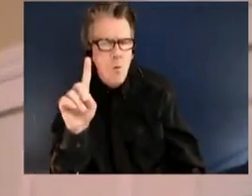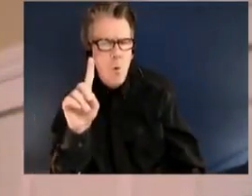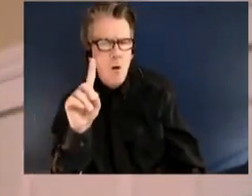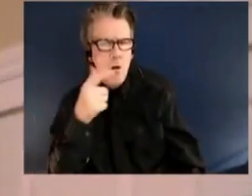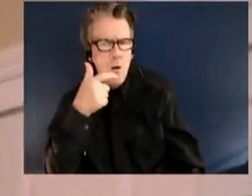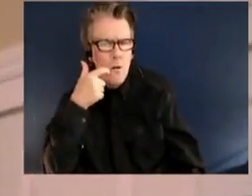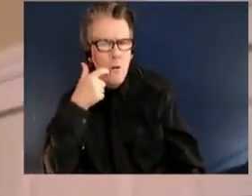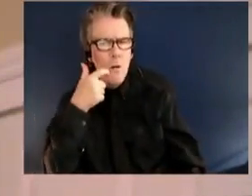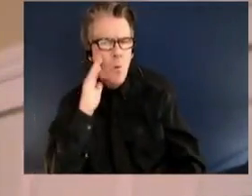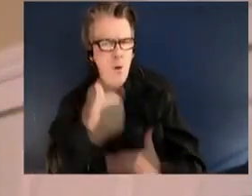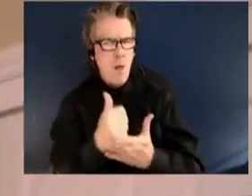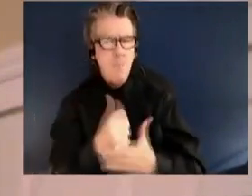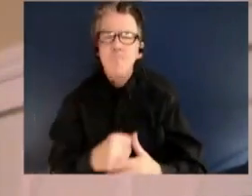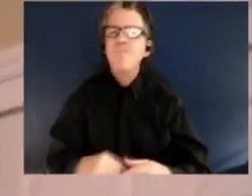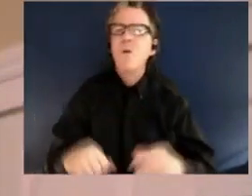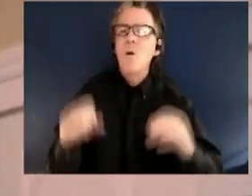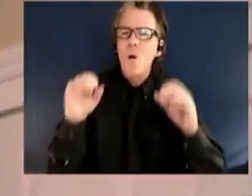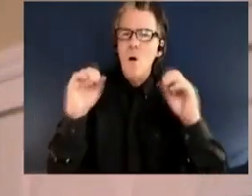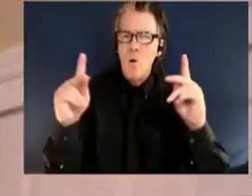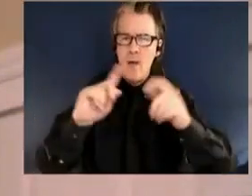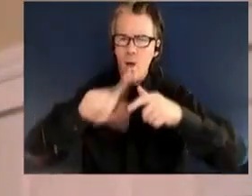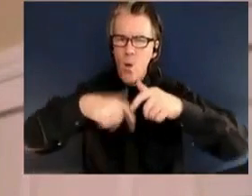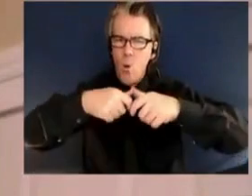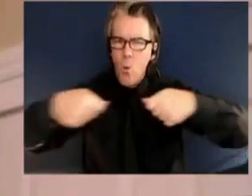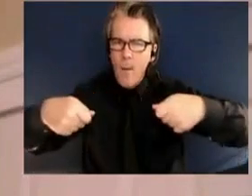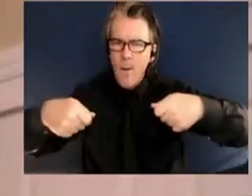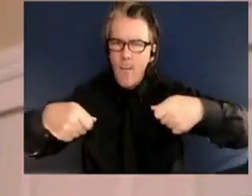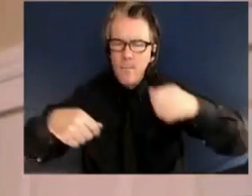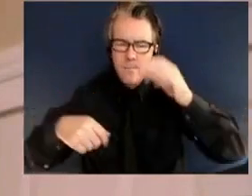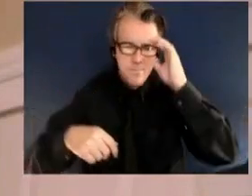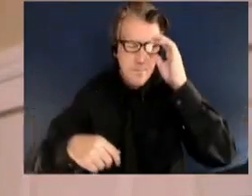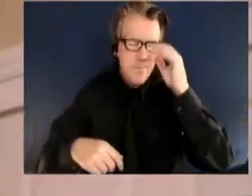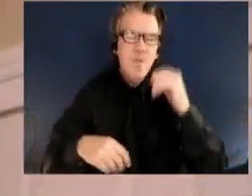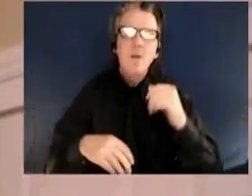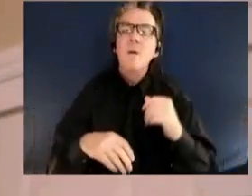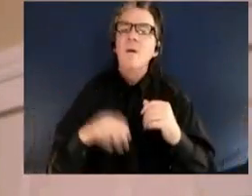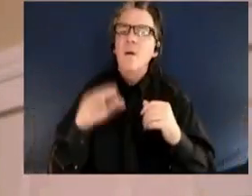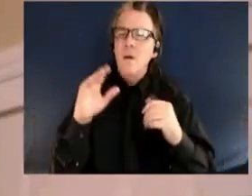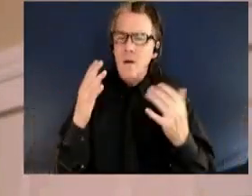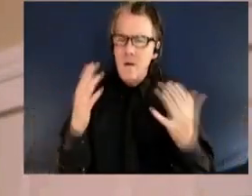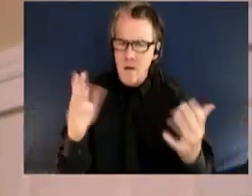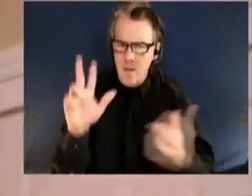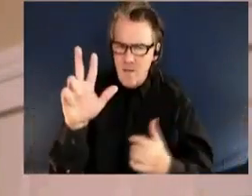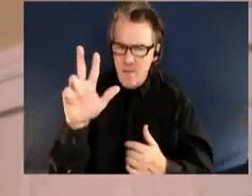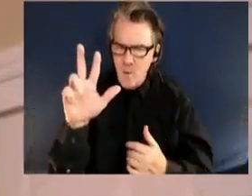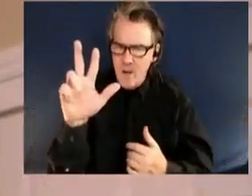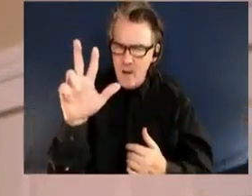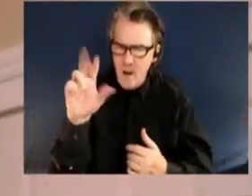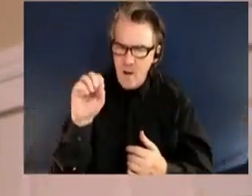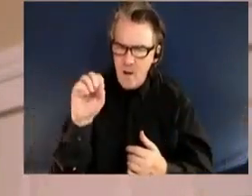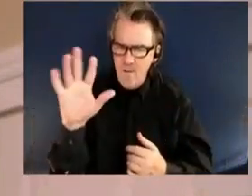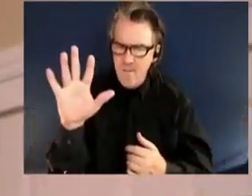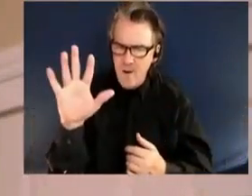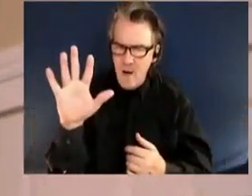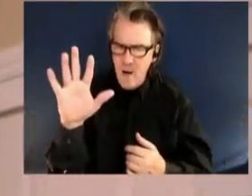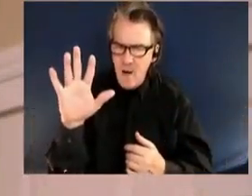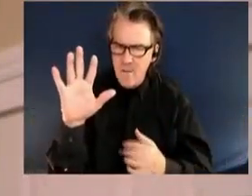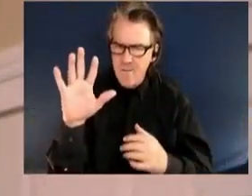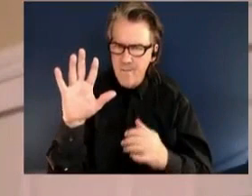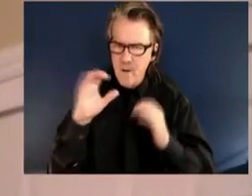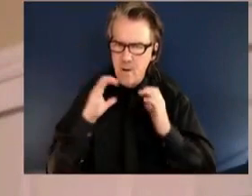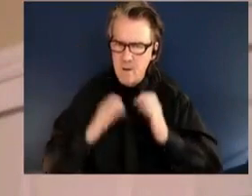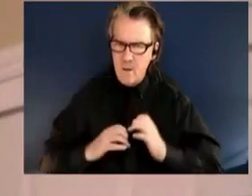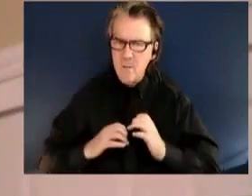us late during this briefing. 305,000 of our customers have had power restored at this hour. We have about